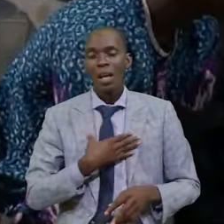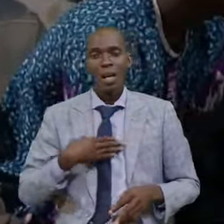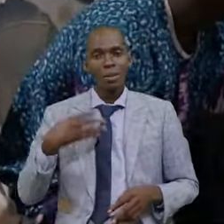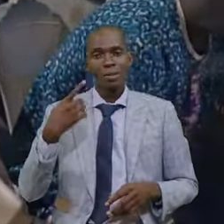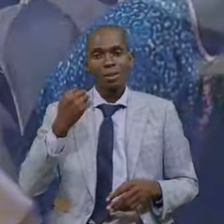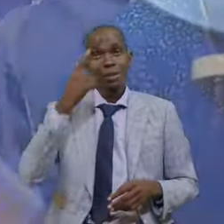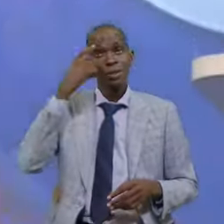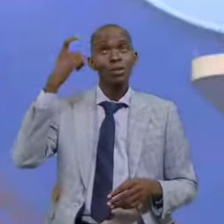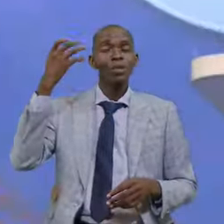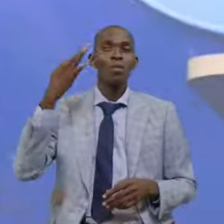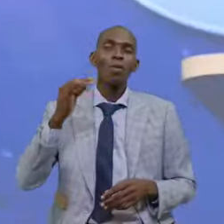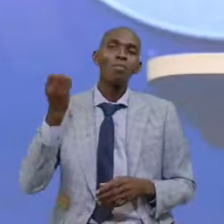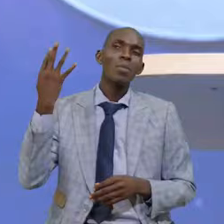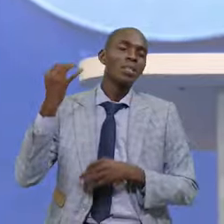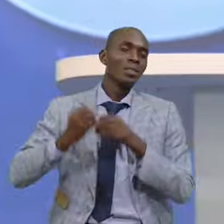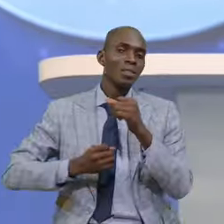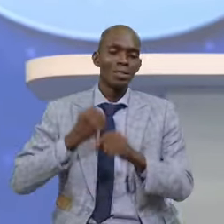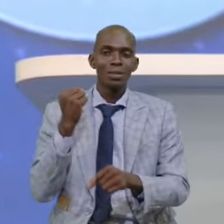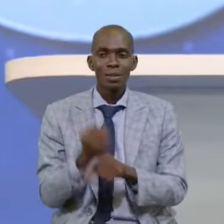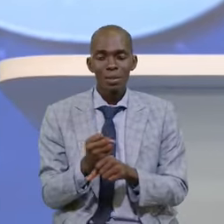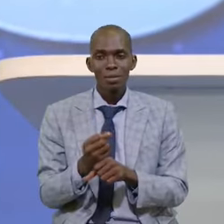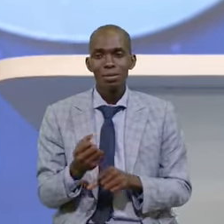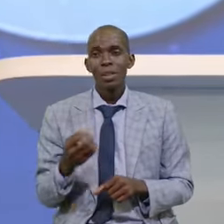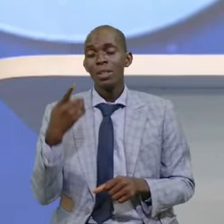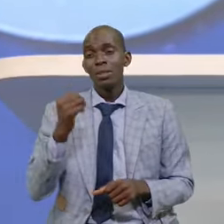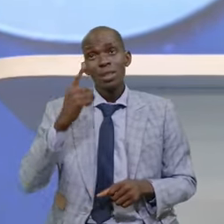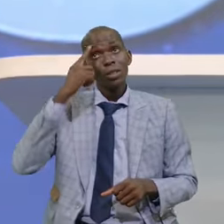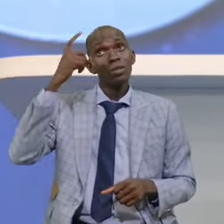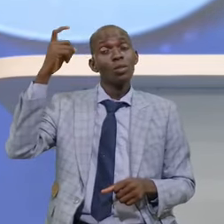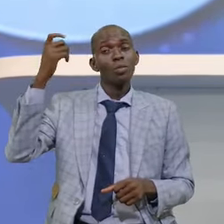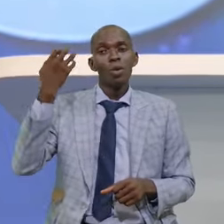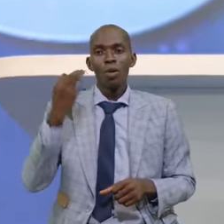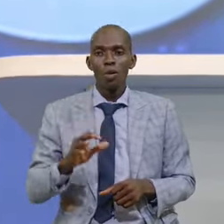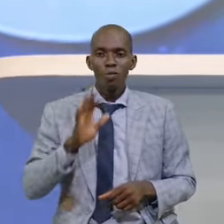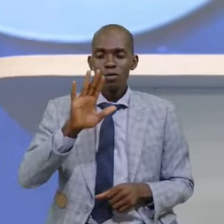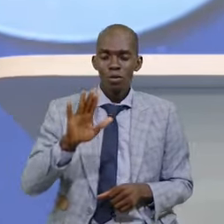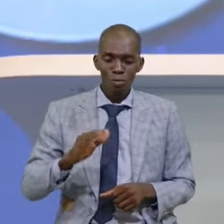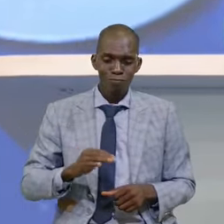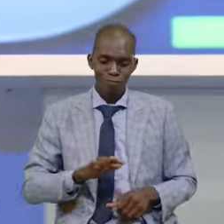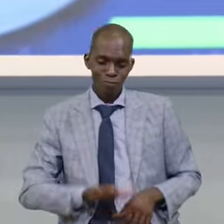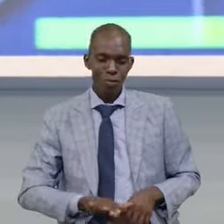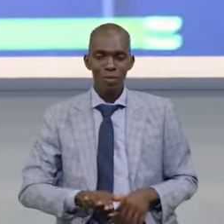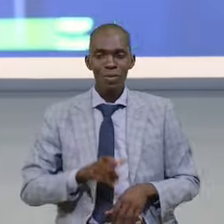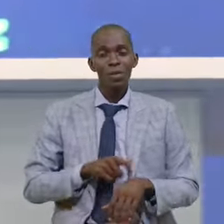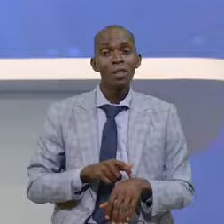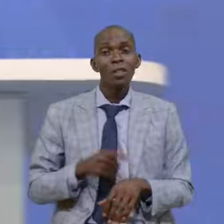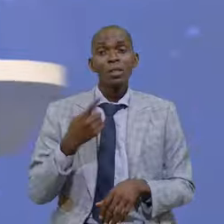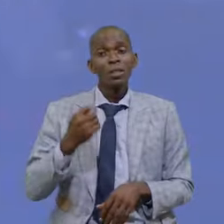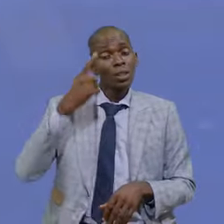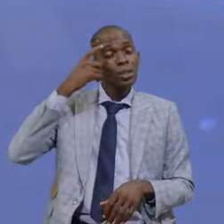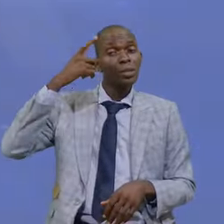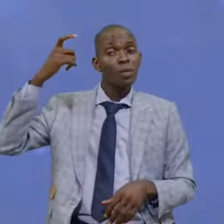of yesteryears, the dream of your childhood, the dream that